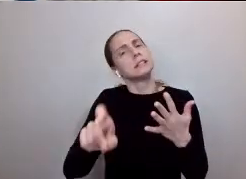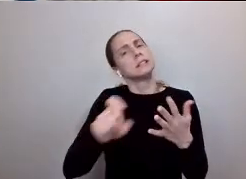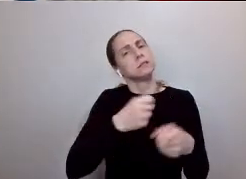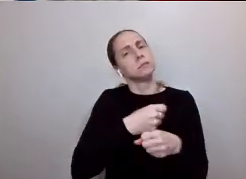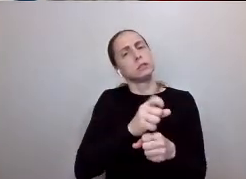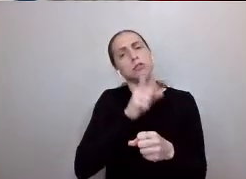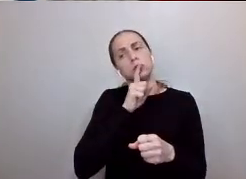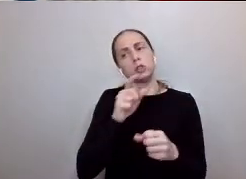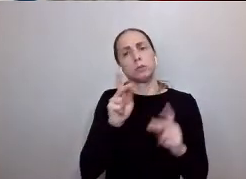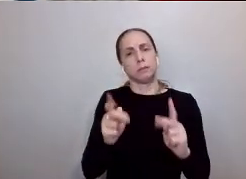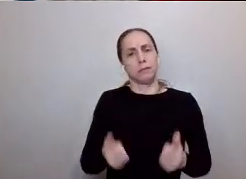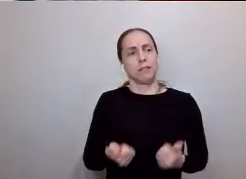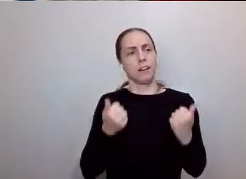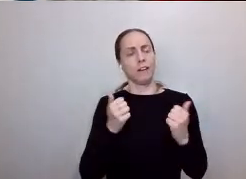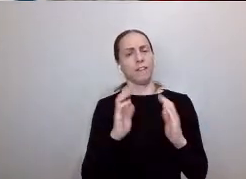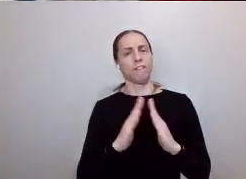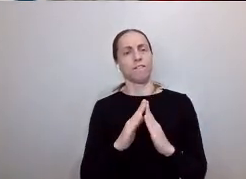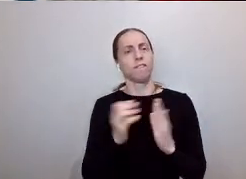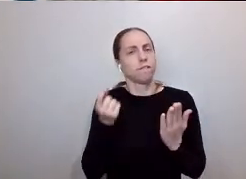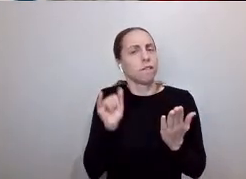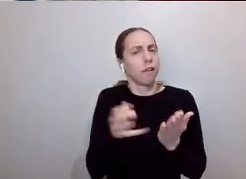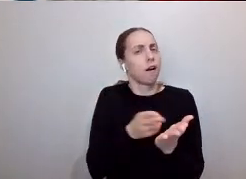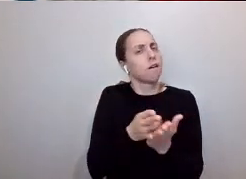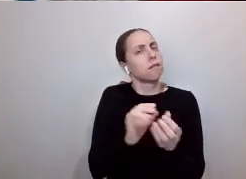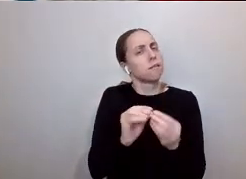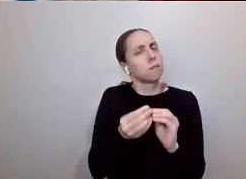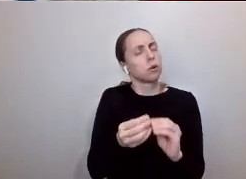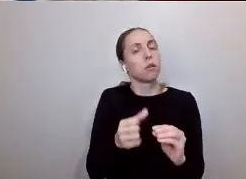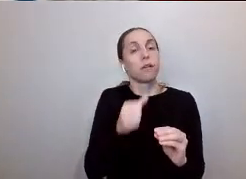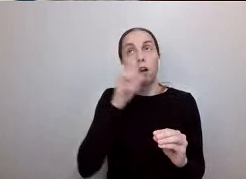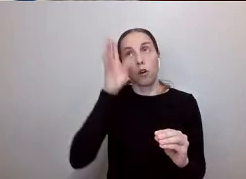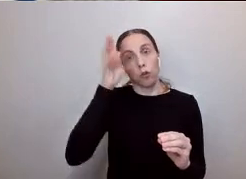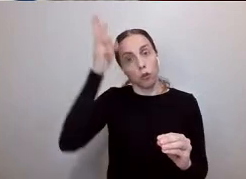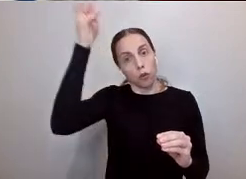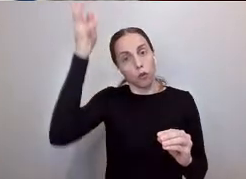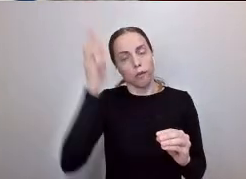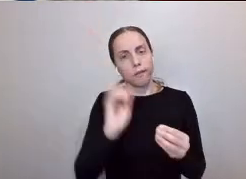an imaginary one that is, I know it's been called a cap or